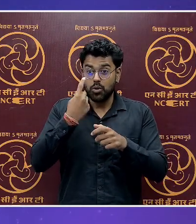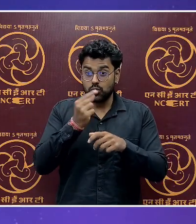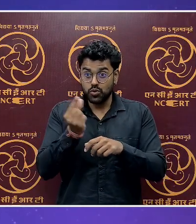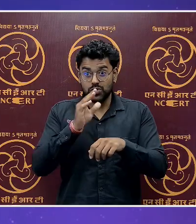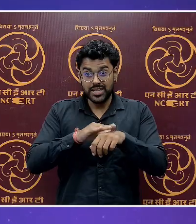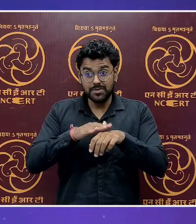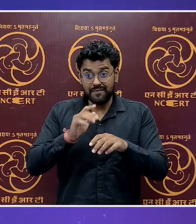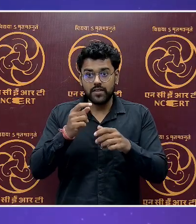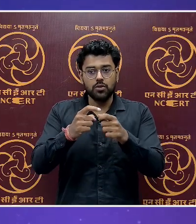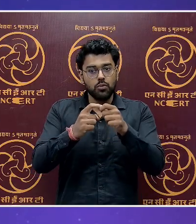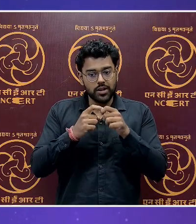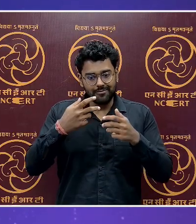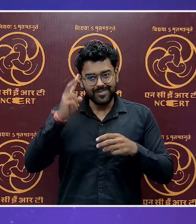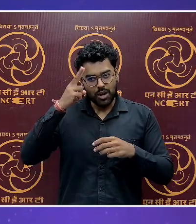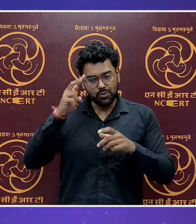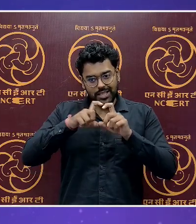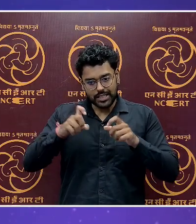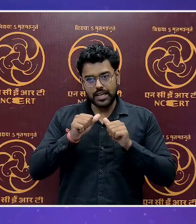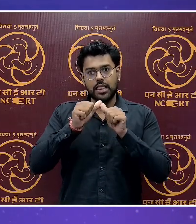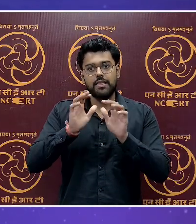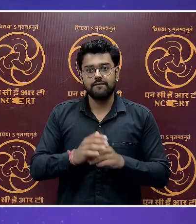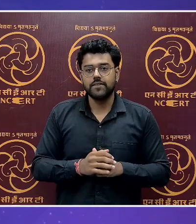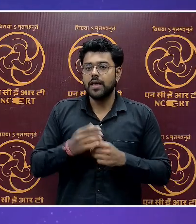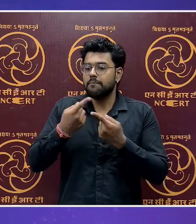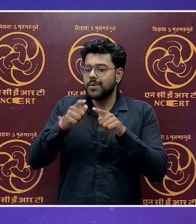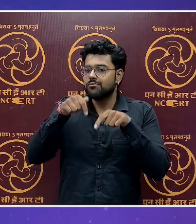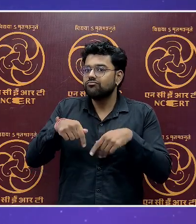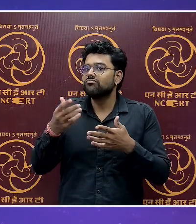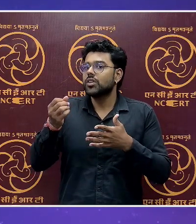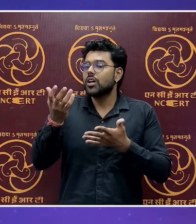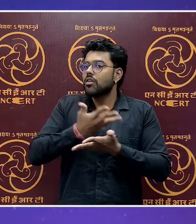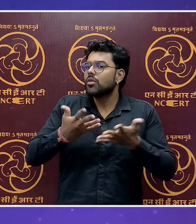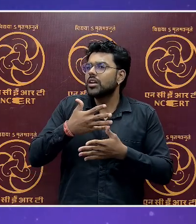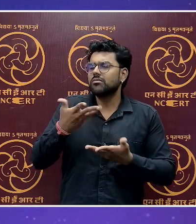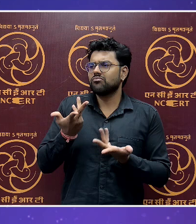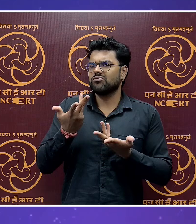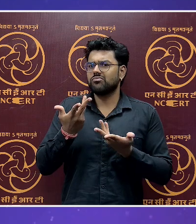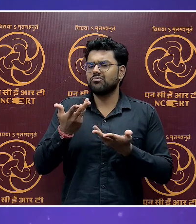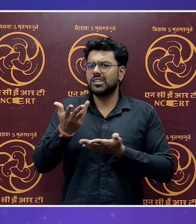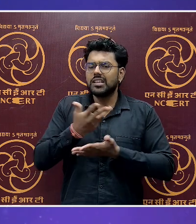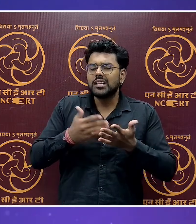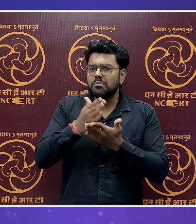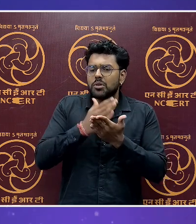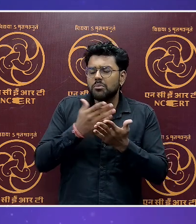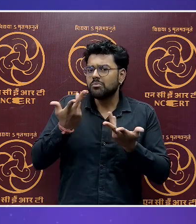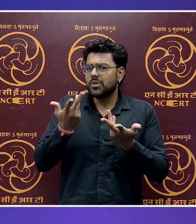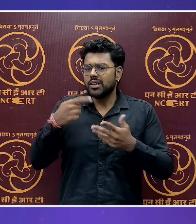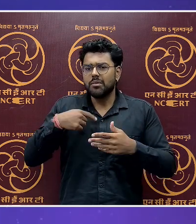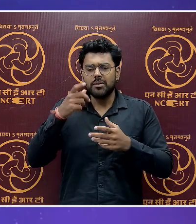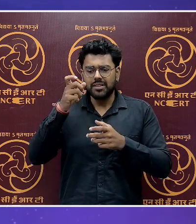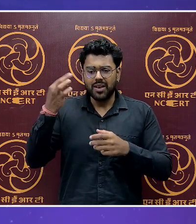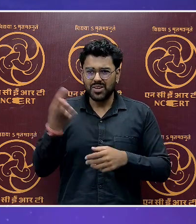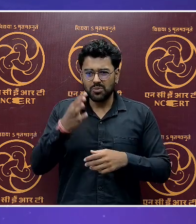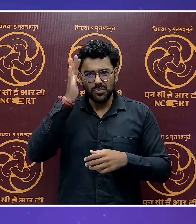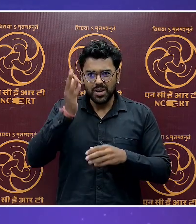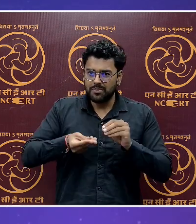users have. Now, I want to understand the relevance of this orientation program. What kind of user interface we are getting in this updated